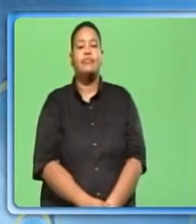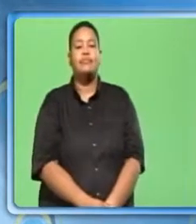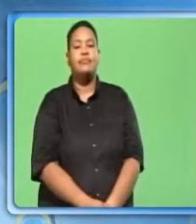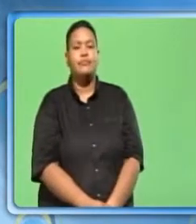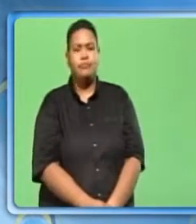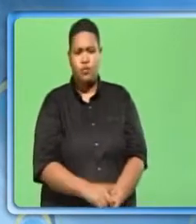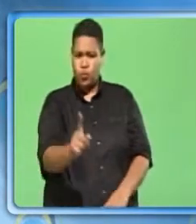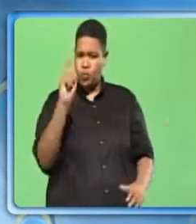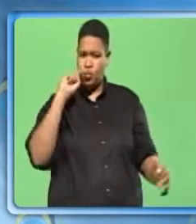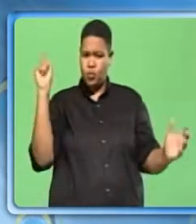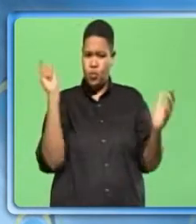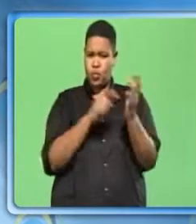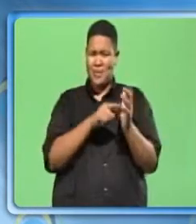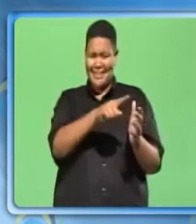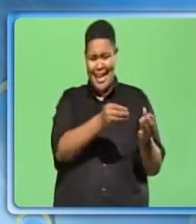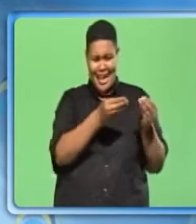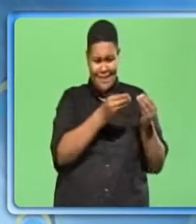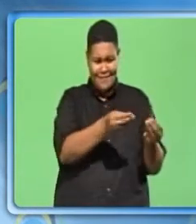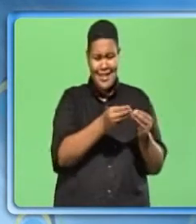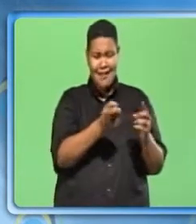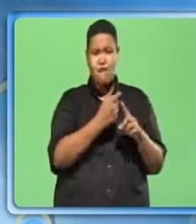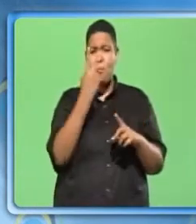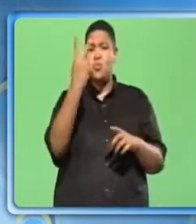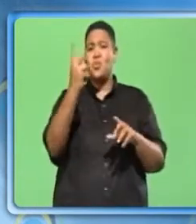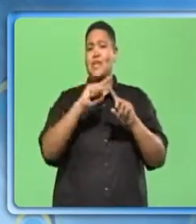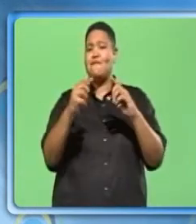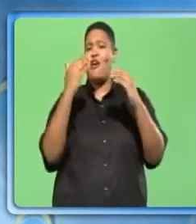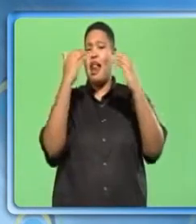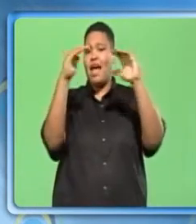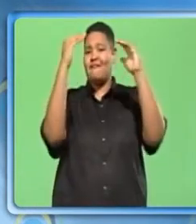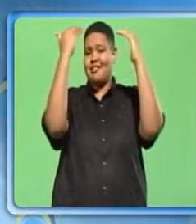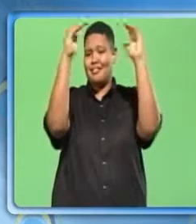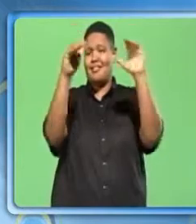Did you notice that they feed from 2 levels?